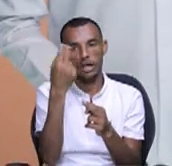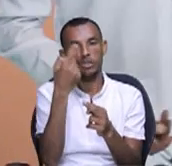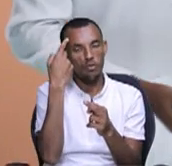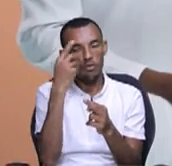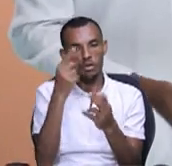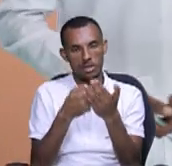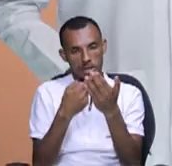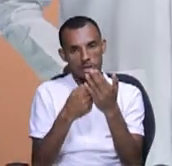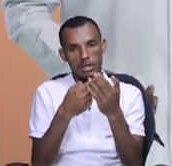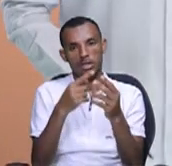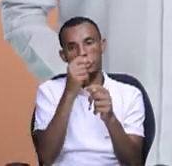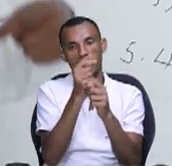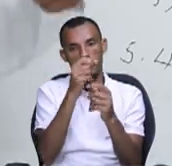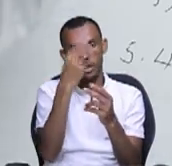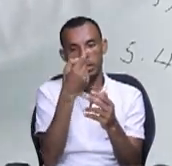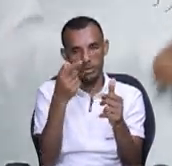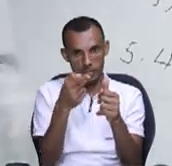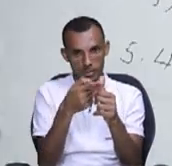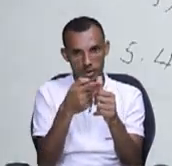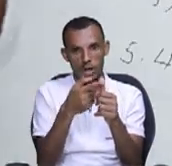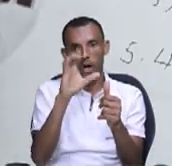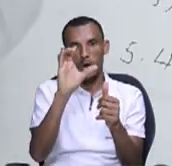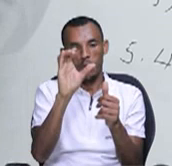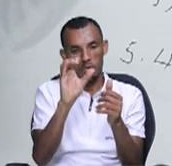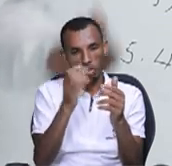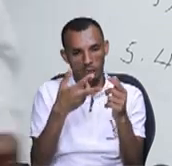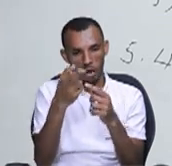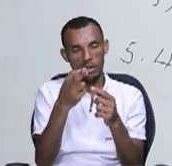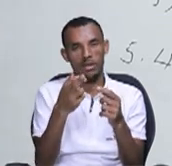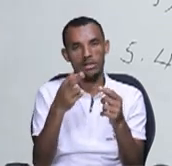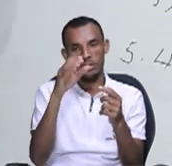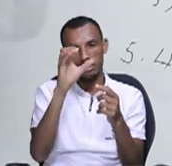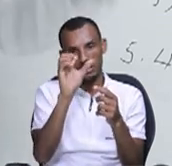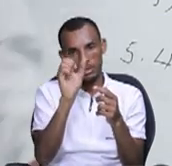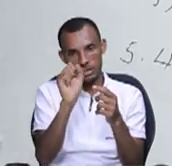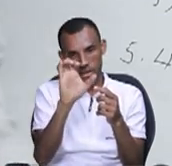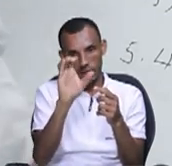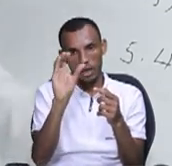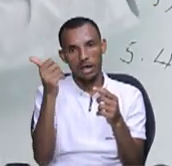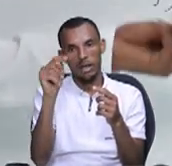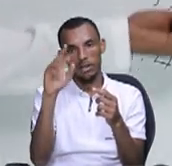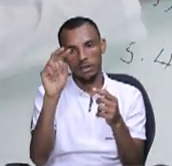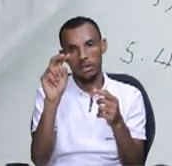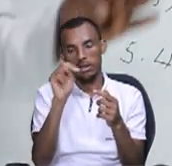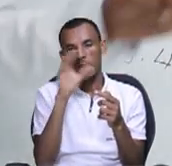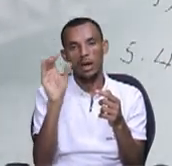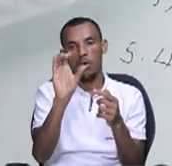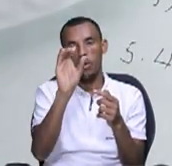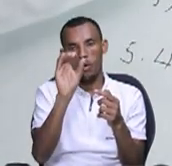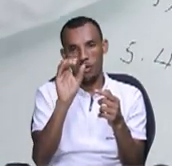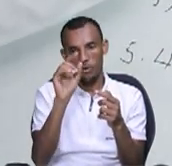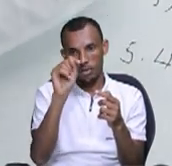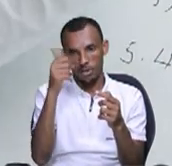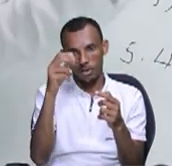basic trigonometric function. The first one, cosecant function, secant function, and cotangent function. These are reciprocal